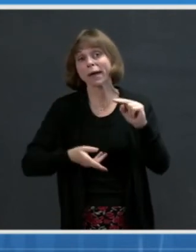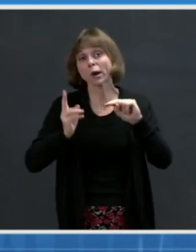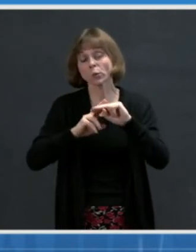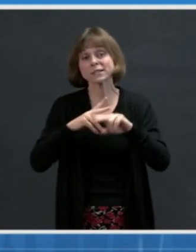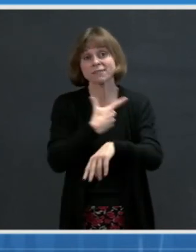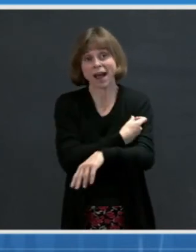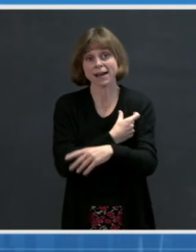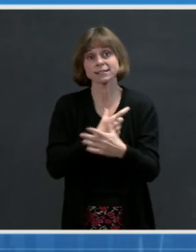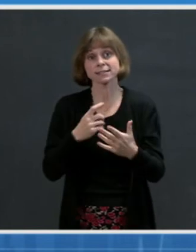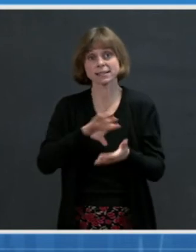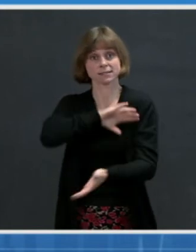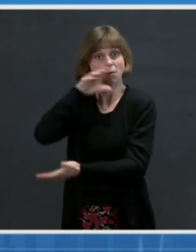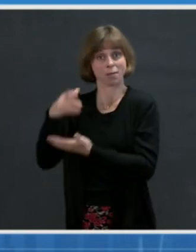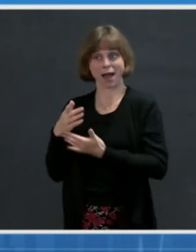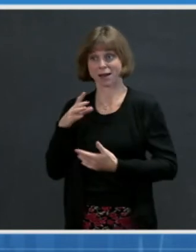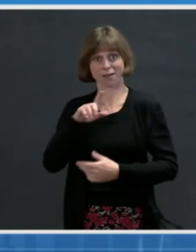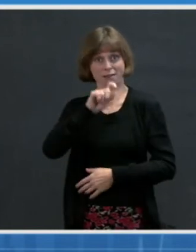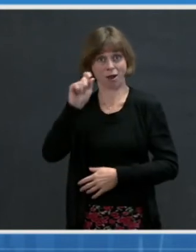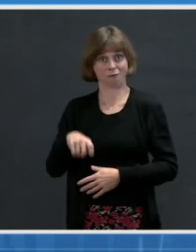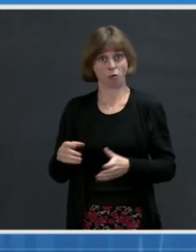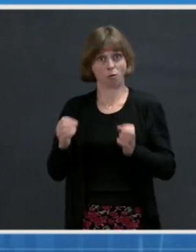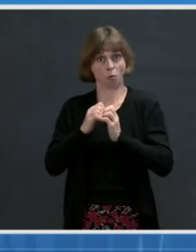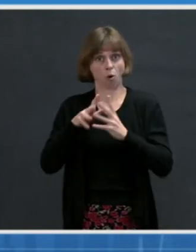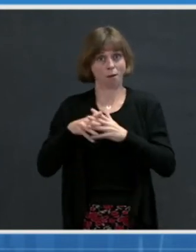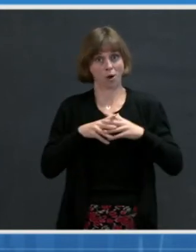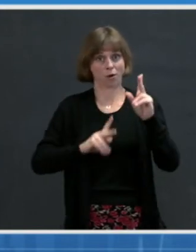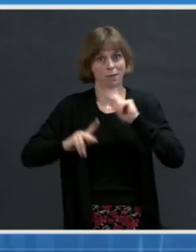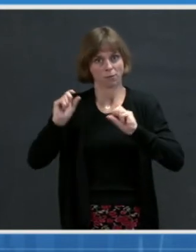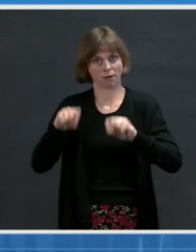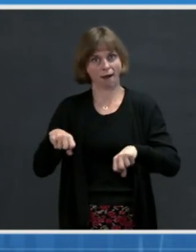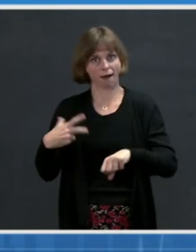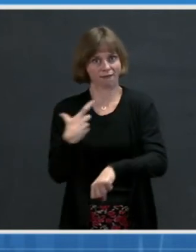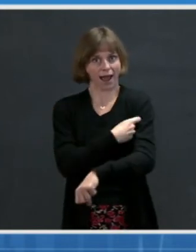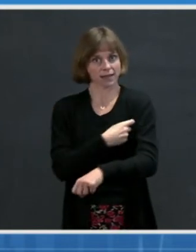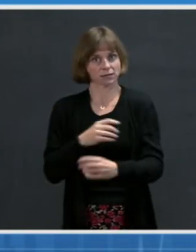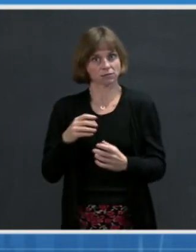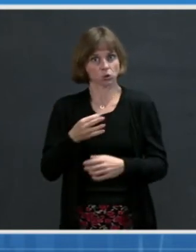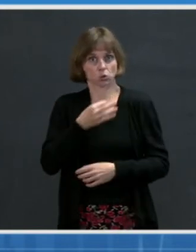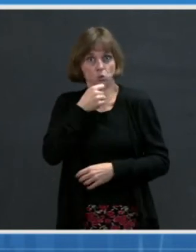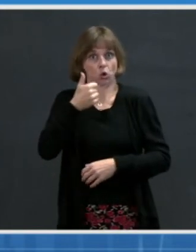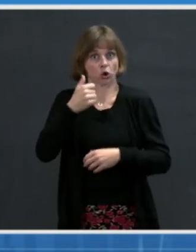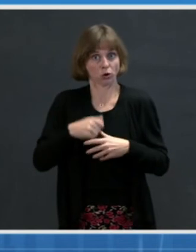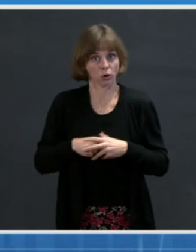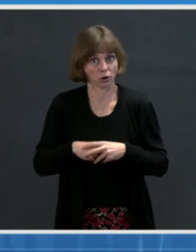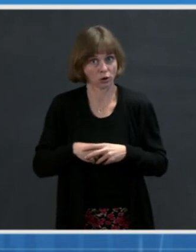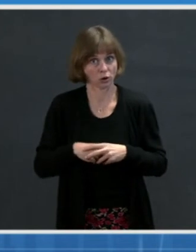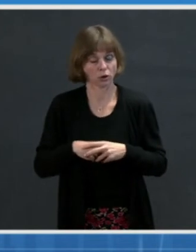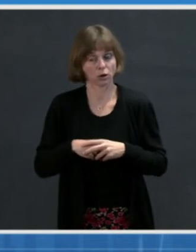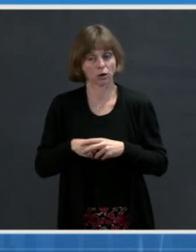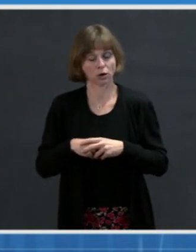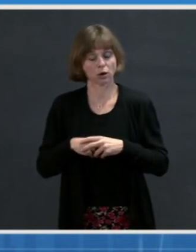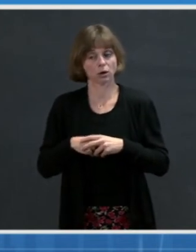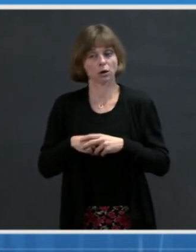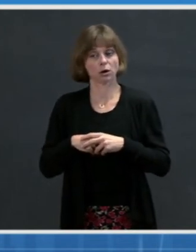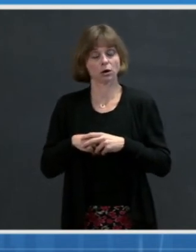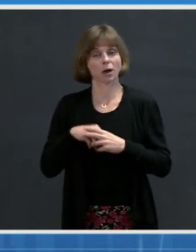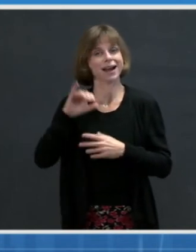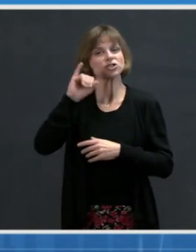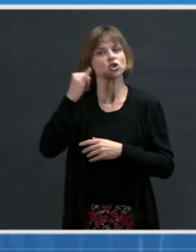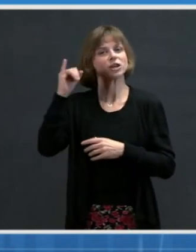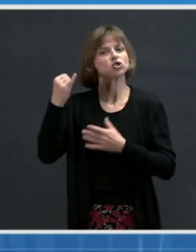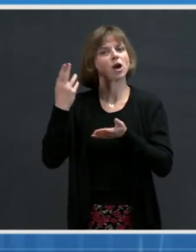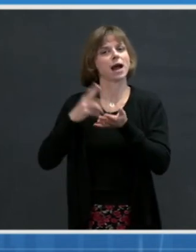access to getting vaccinated sooner. Keep in mind that the J&J contract is to